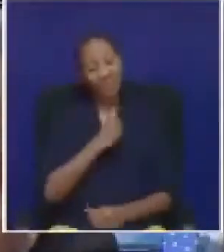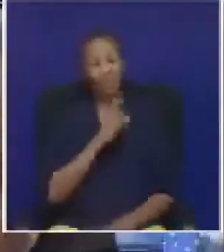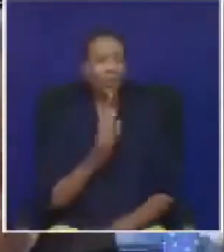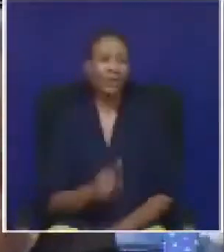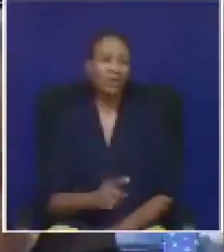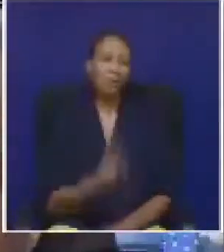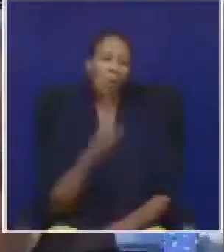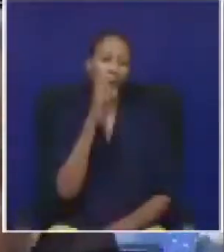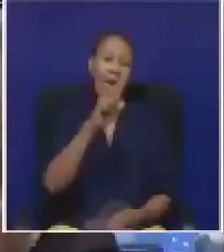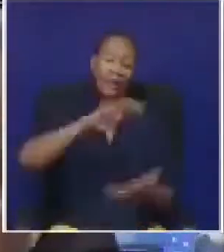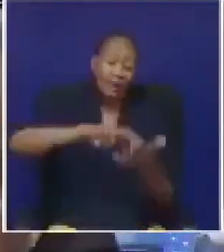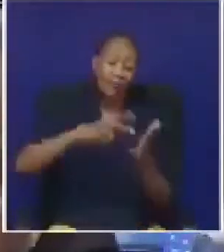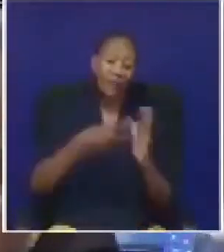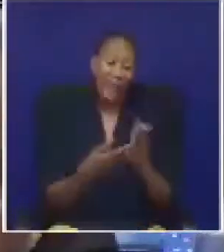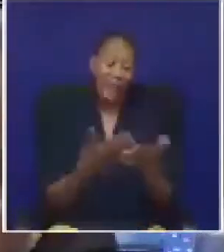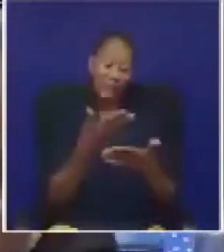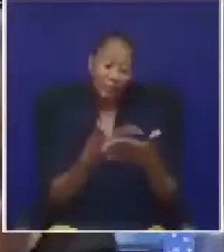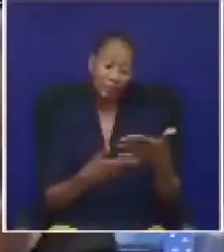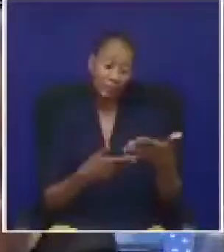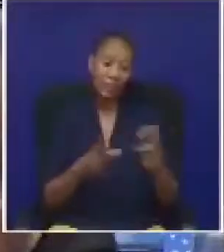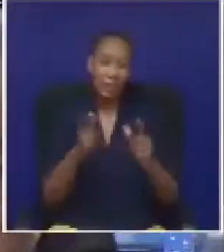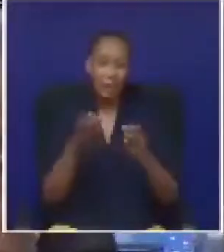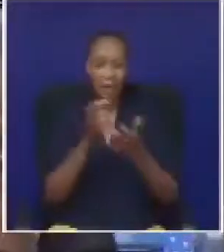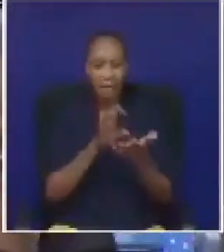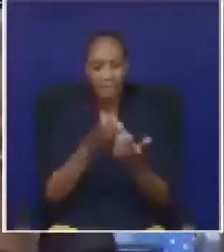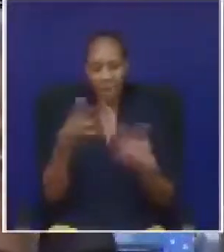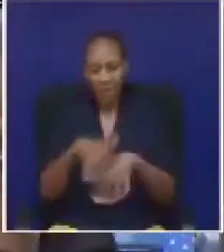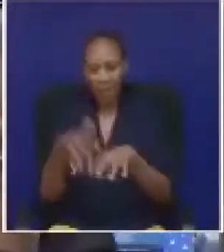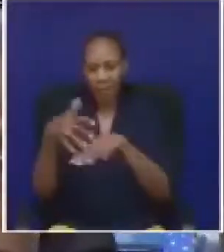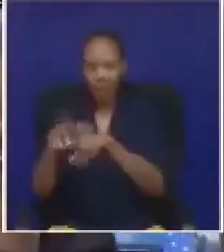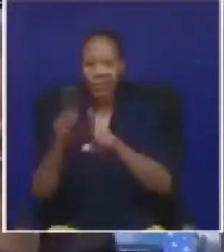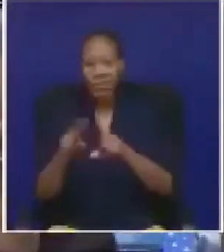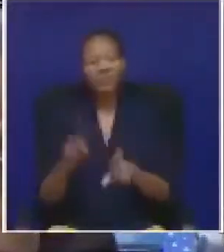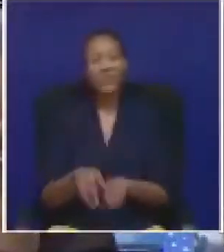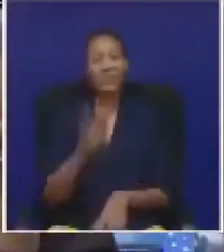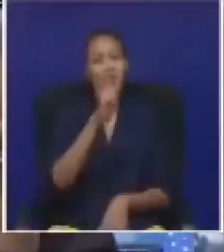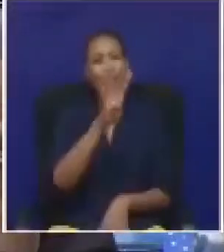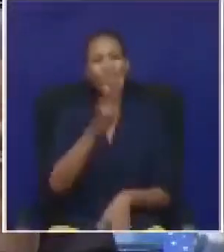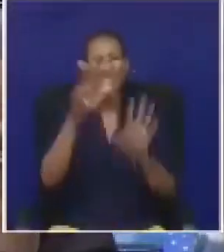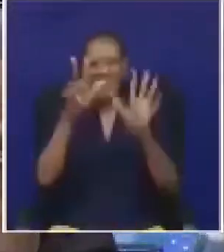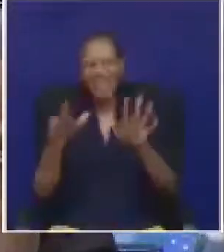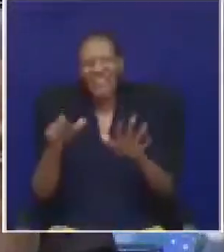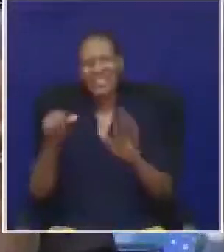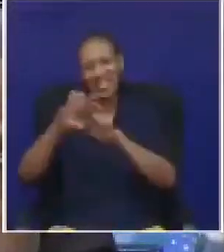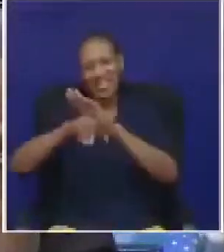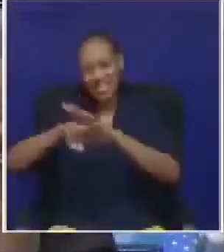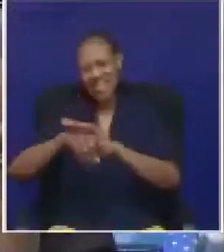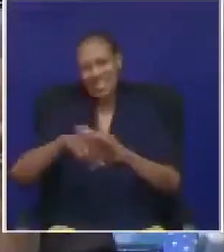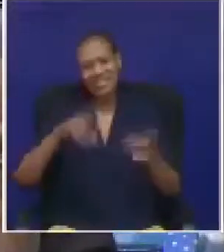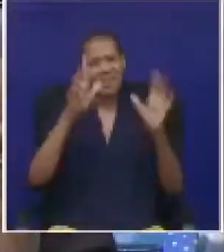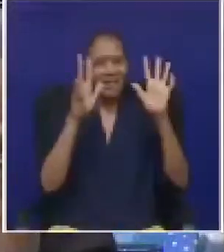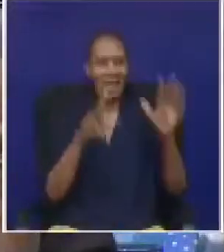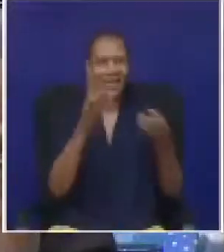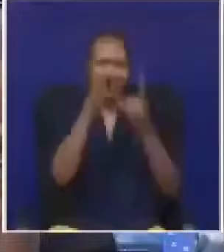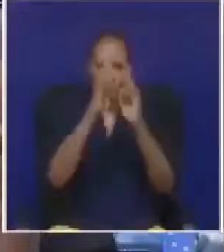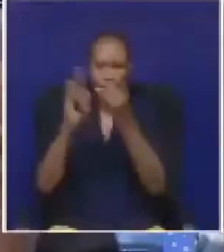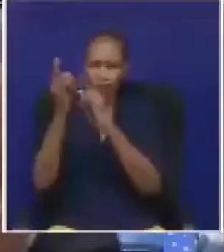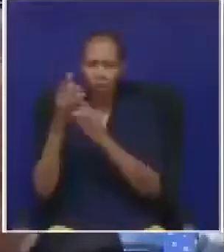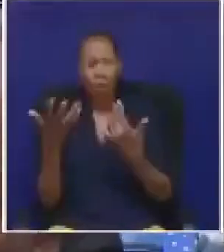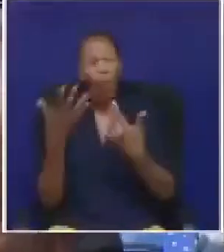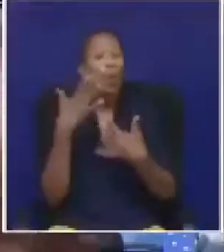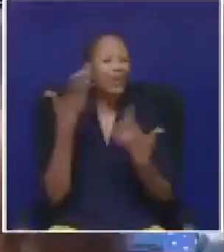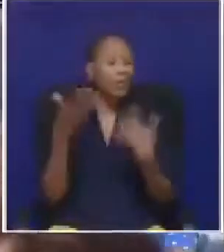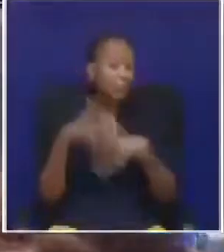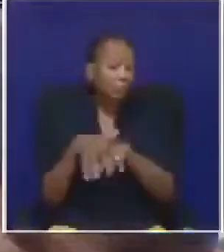the one plan for different districts be financed in 48 districts and 8 metros, as its